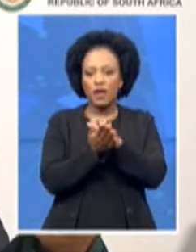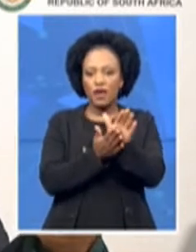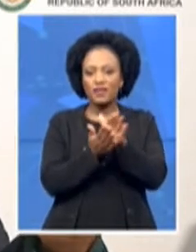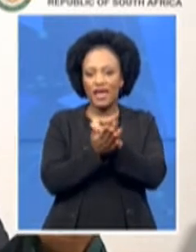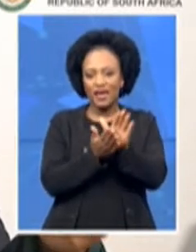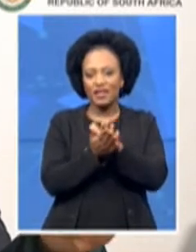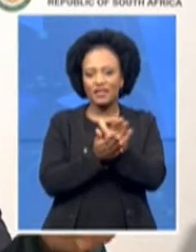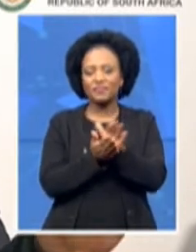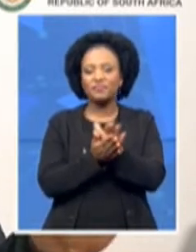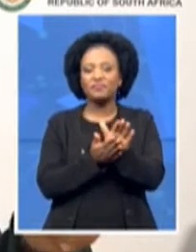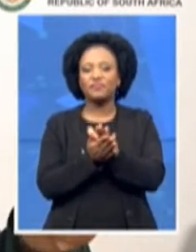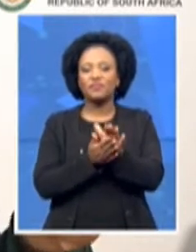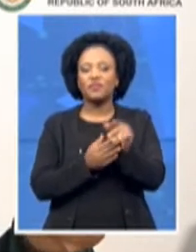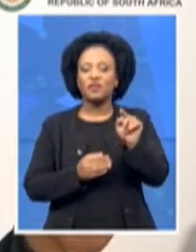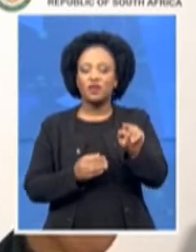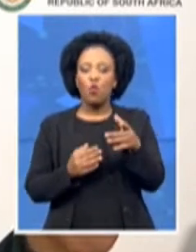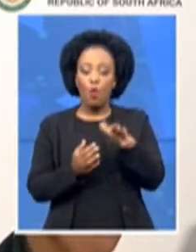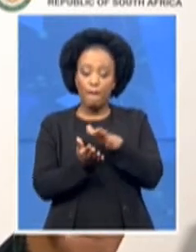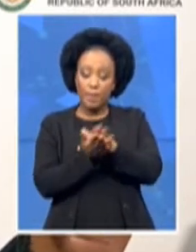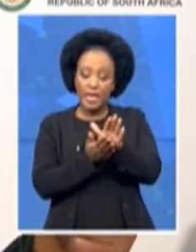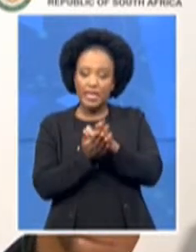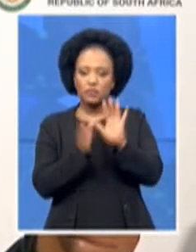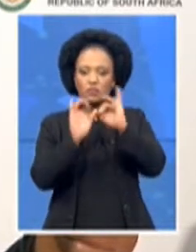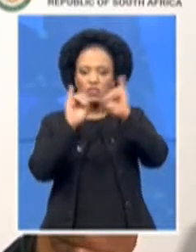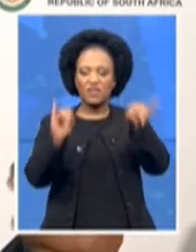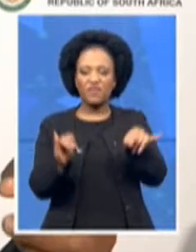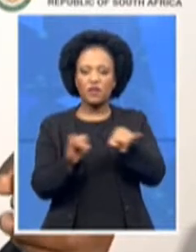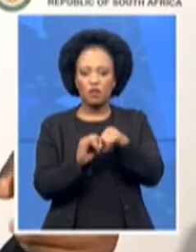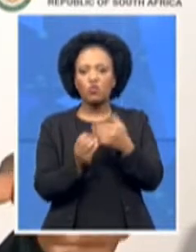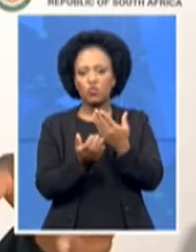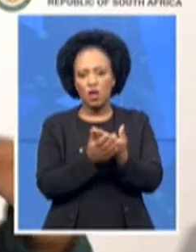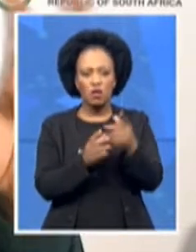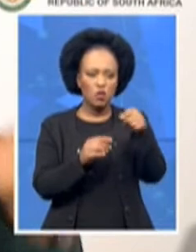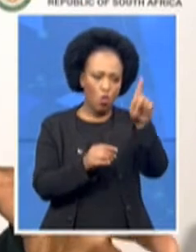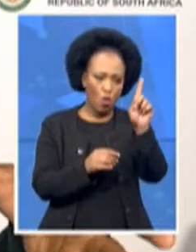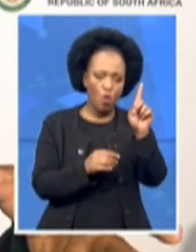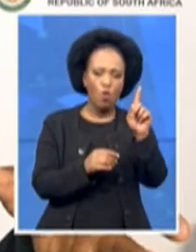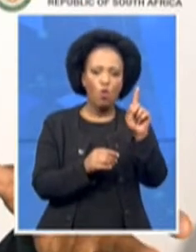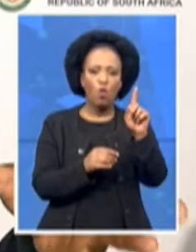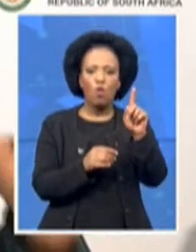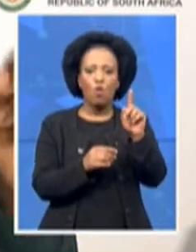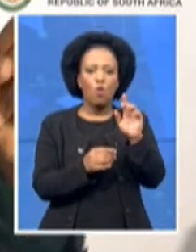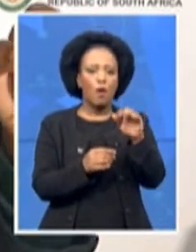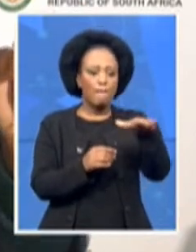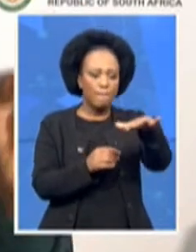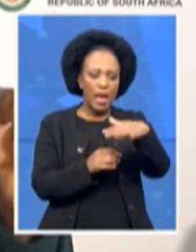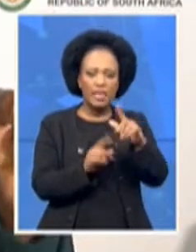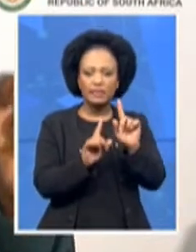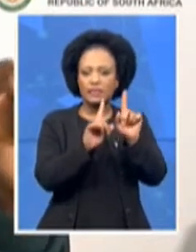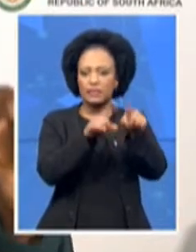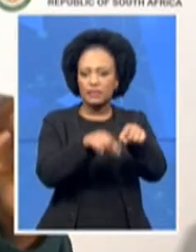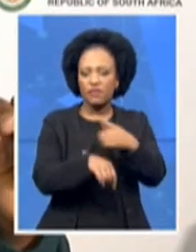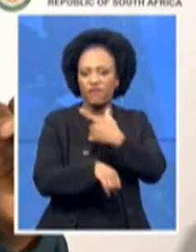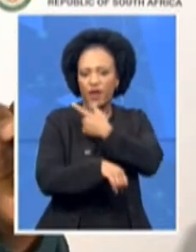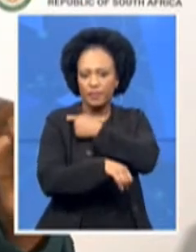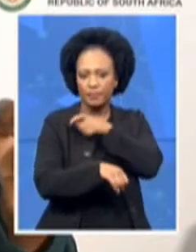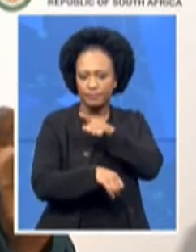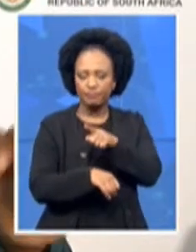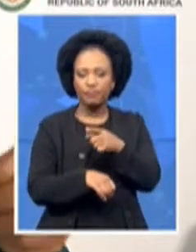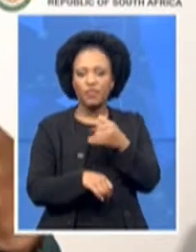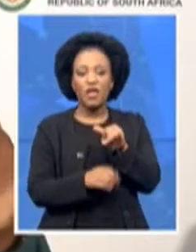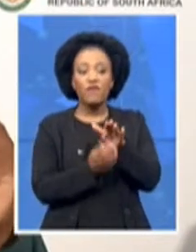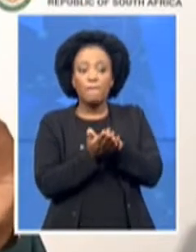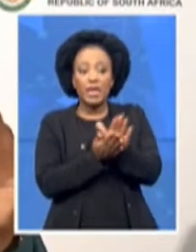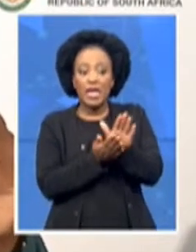is available, you can go to the nearest site where there is vaccination. If they have got printing facilities, they can even